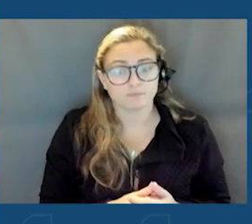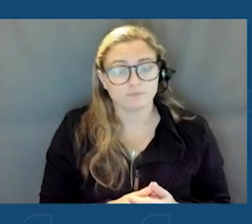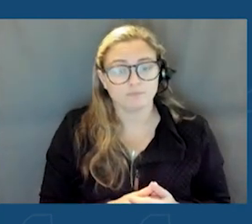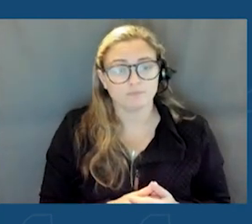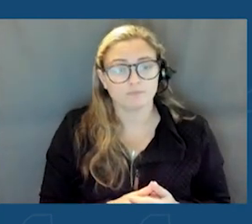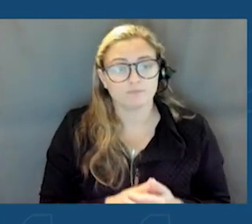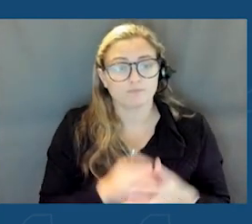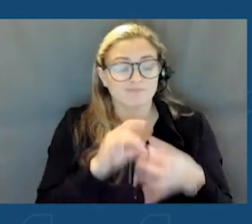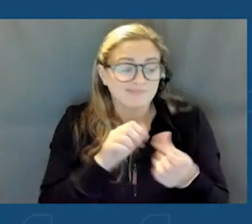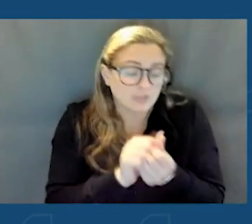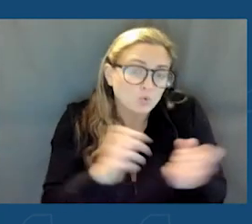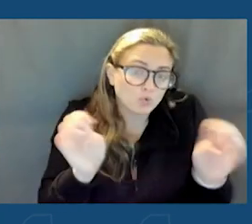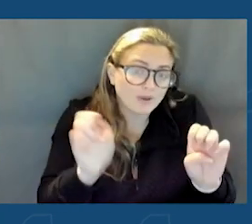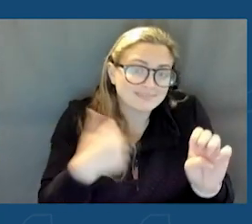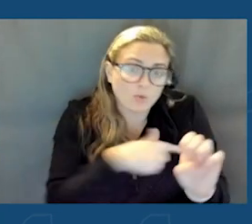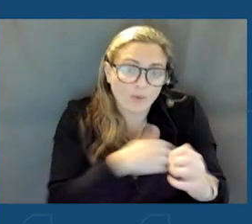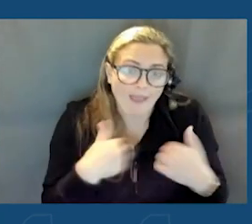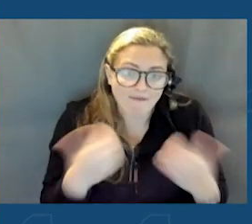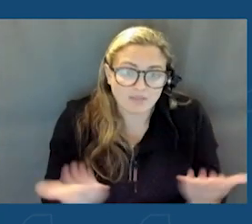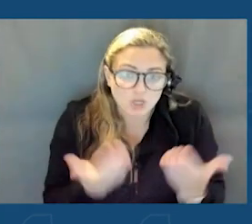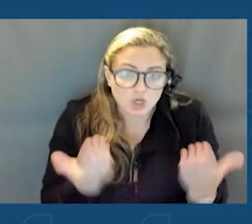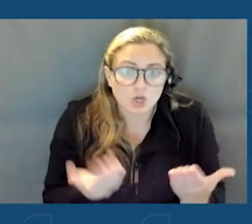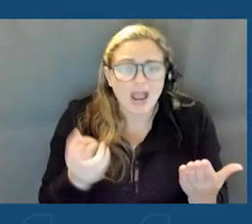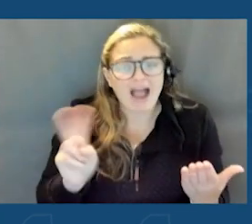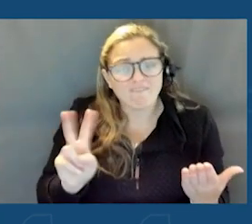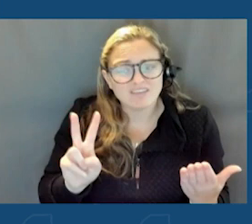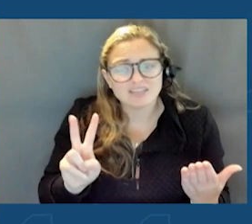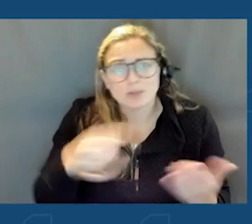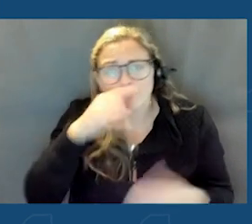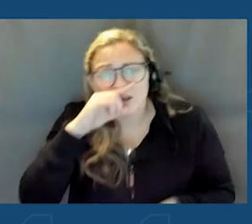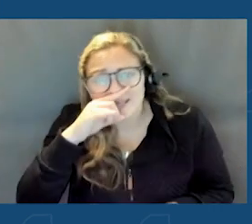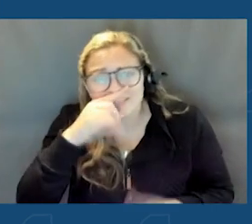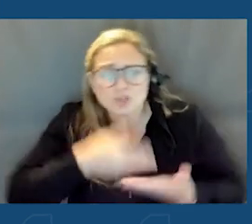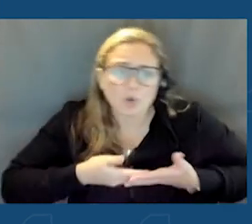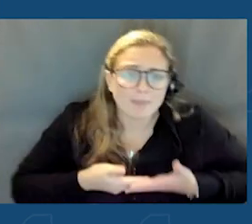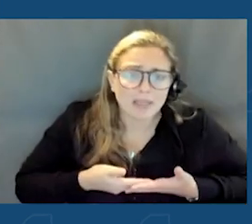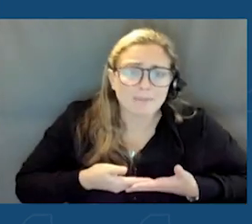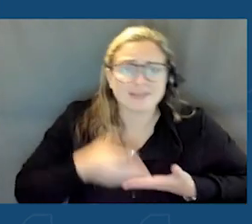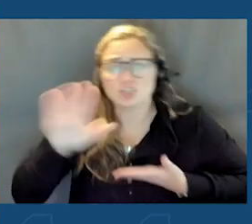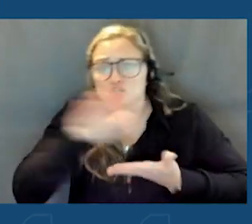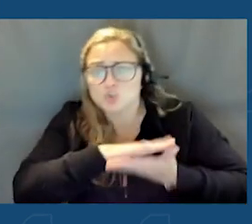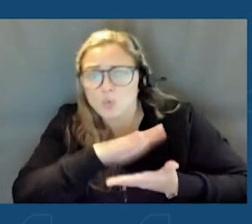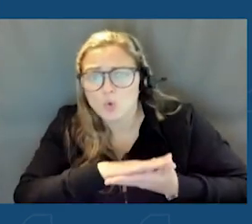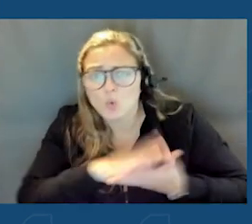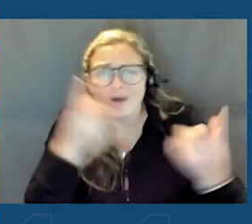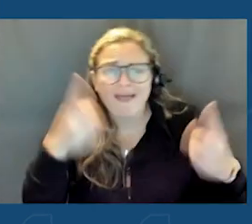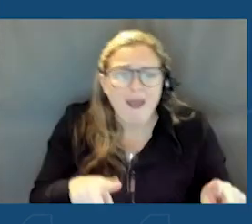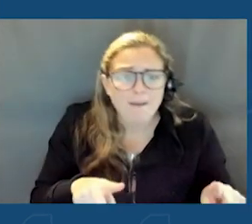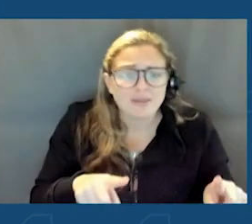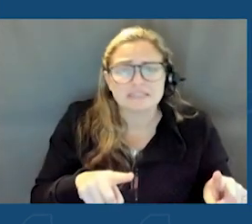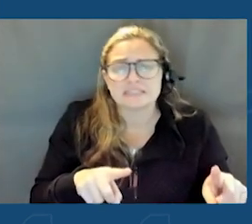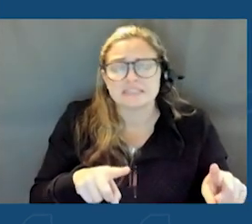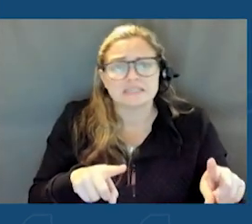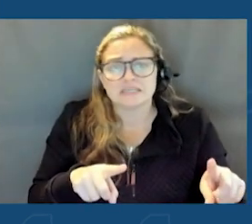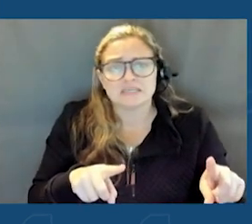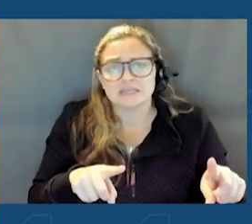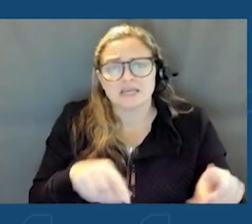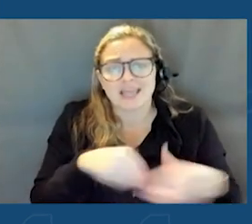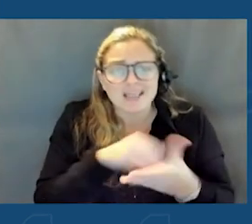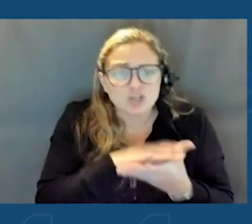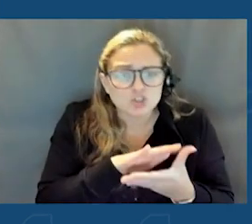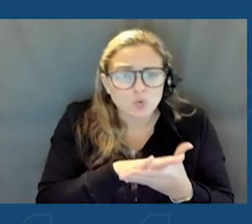on the crisis that we have, because our victims, our kids, our babies, their schools, what happens, in a school